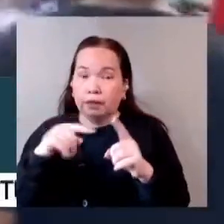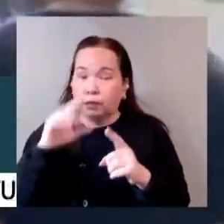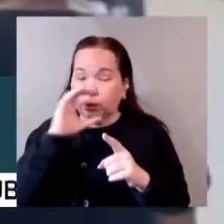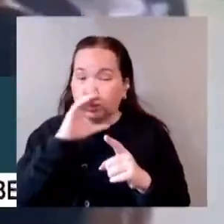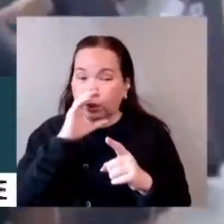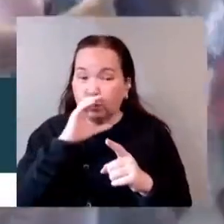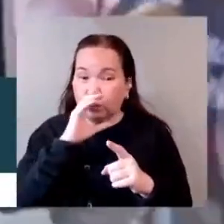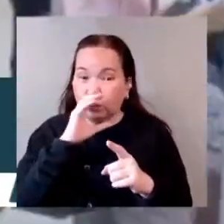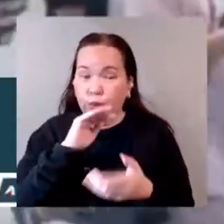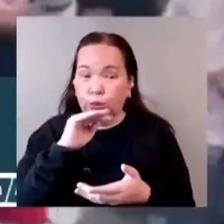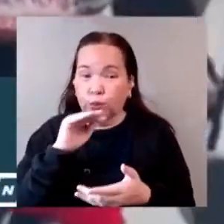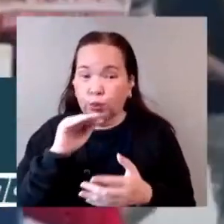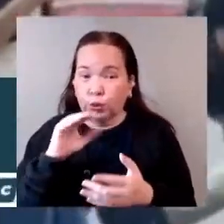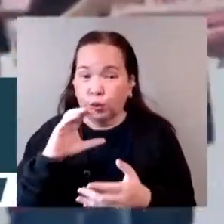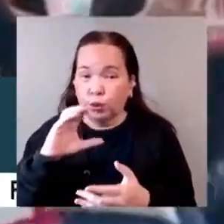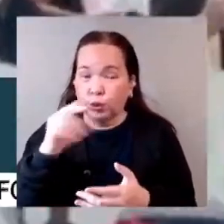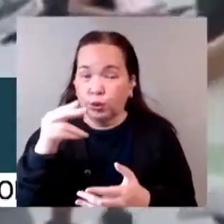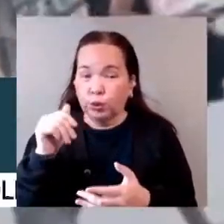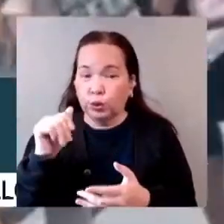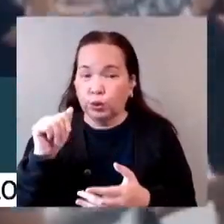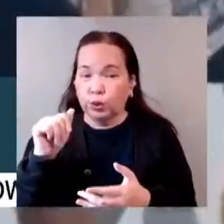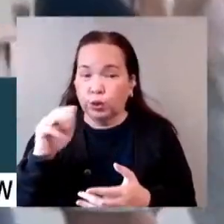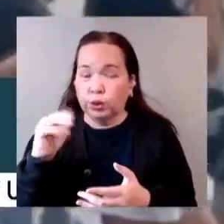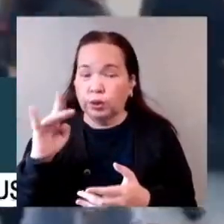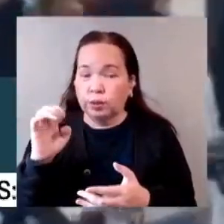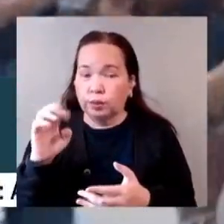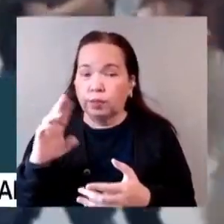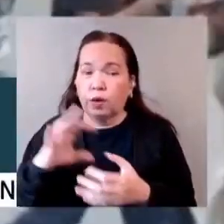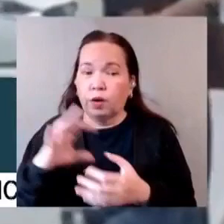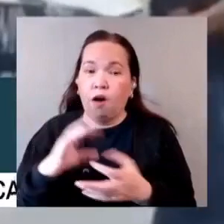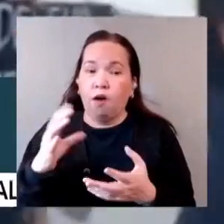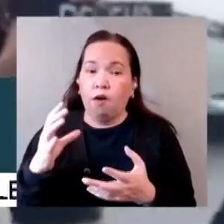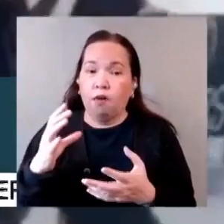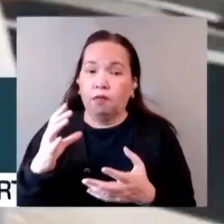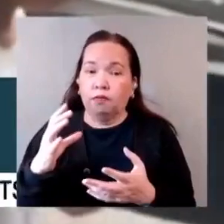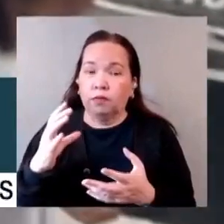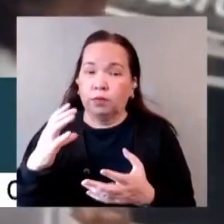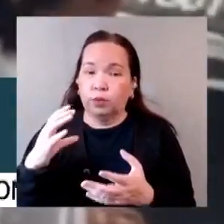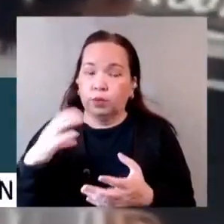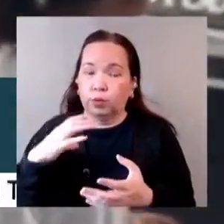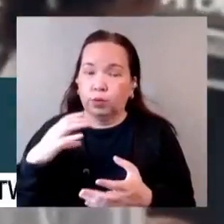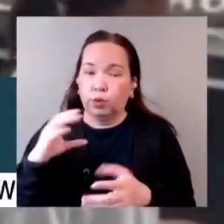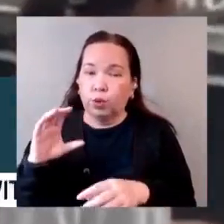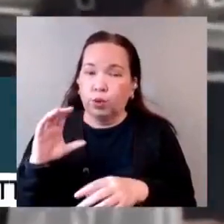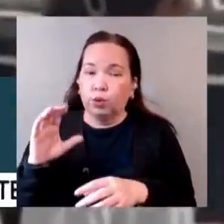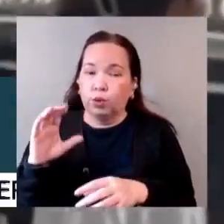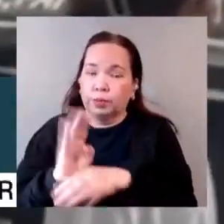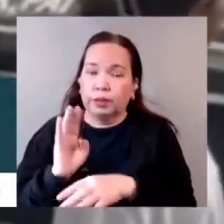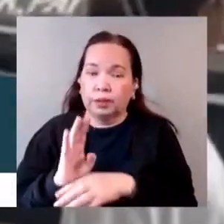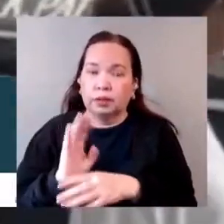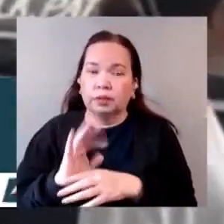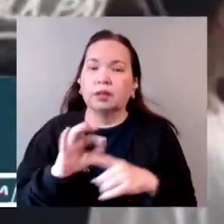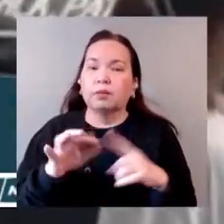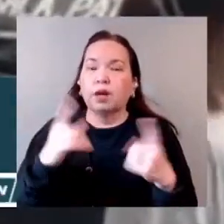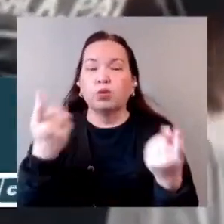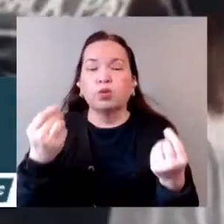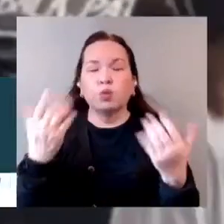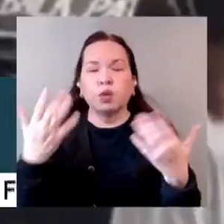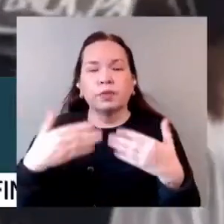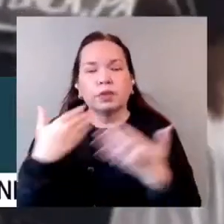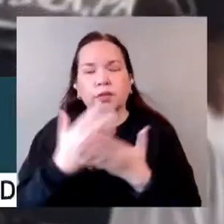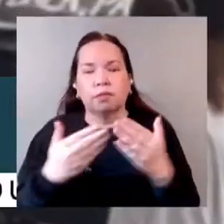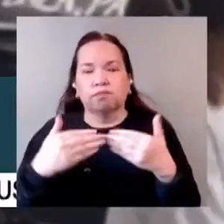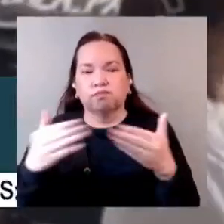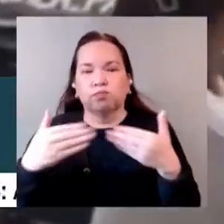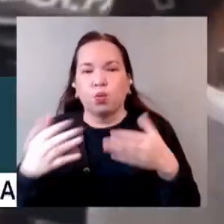and Industry, they said that possible layoffs could be in effect due to the increase in wage. Its president, Charles